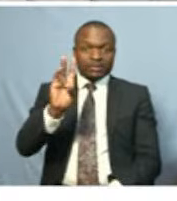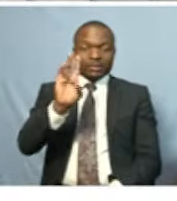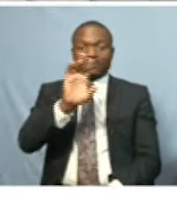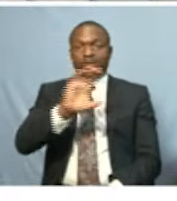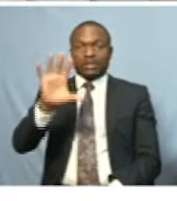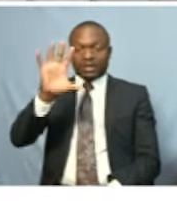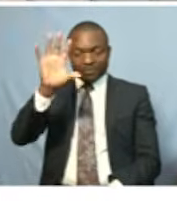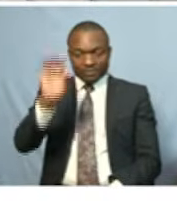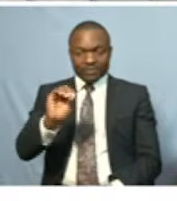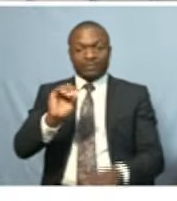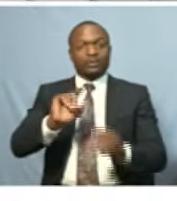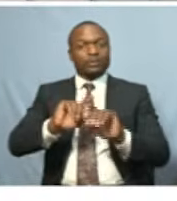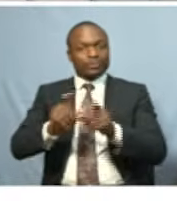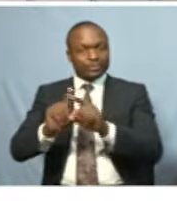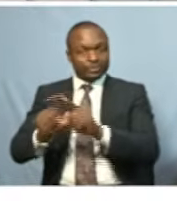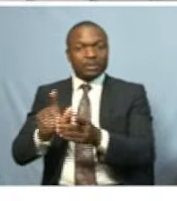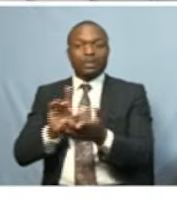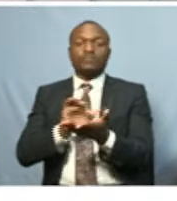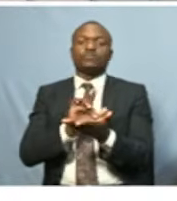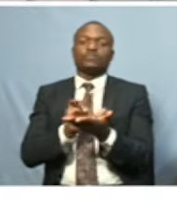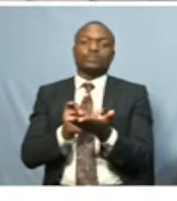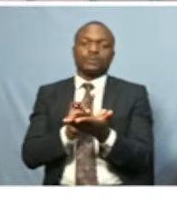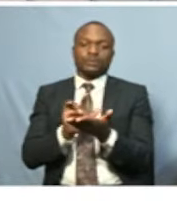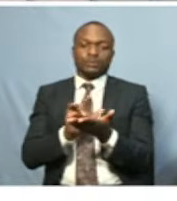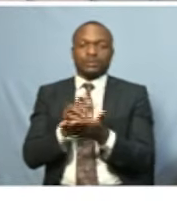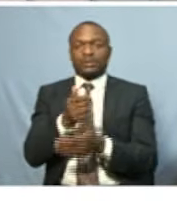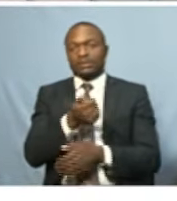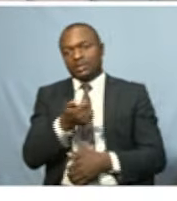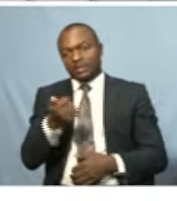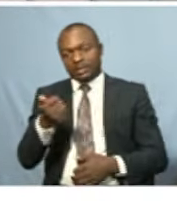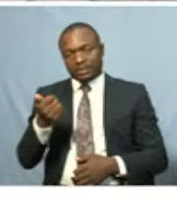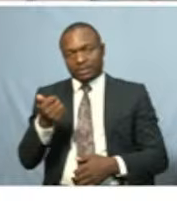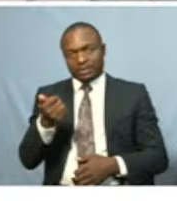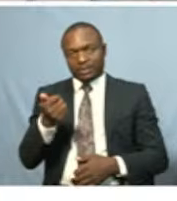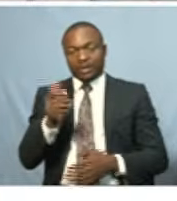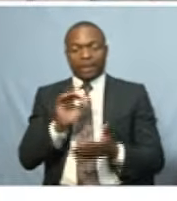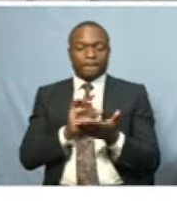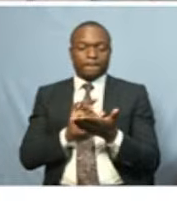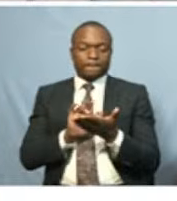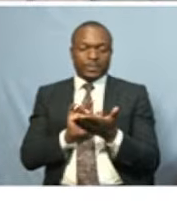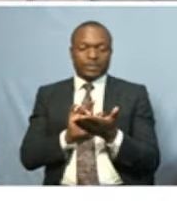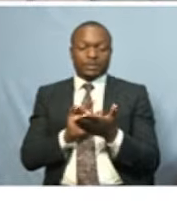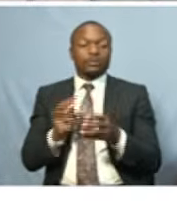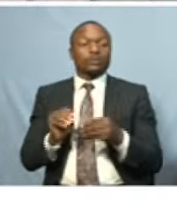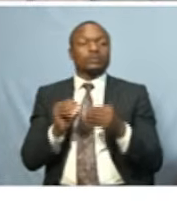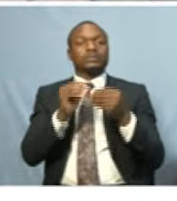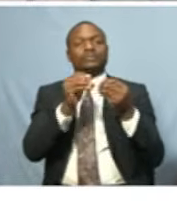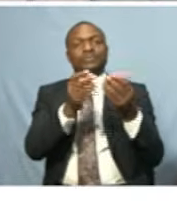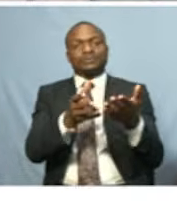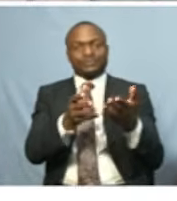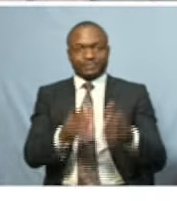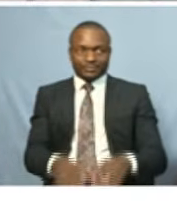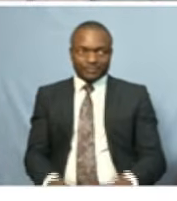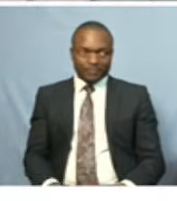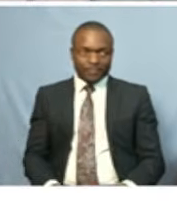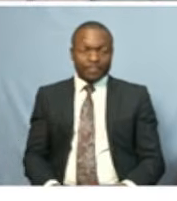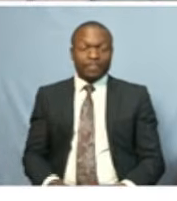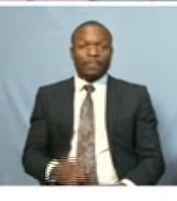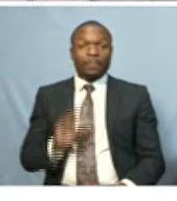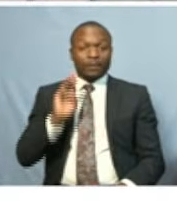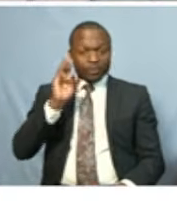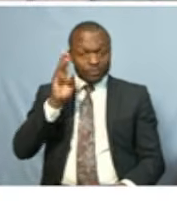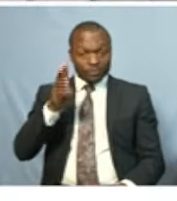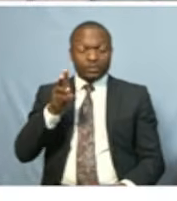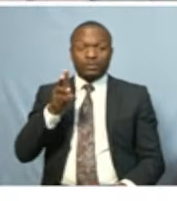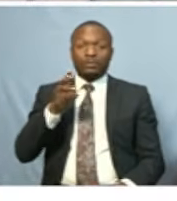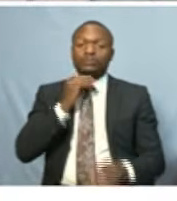750 different drugs and other related medical supplies. It would also